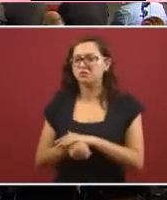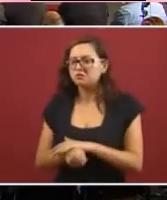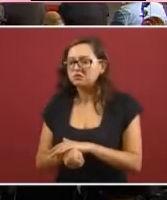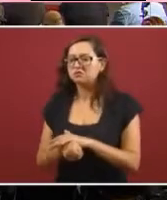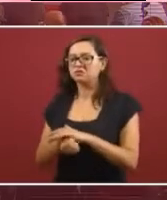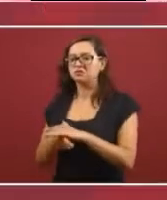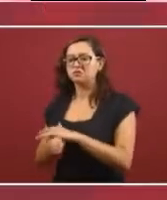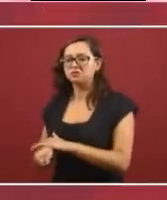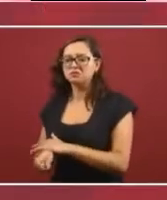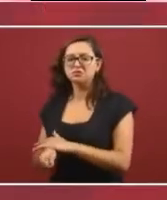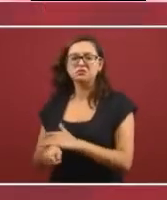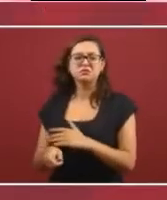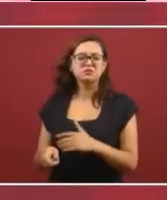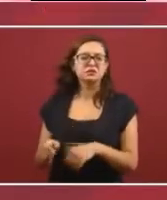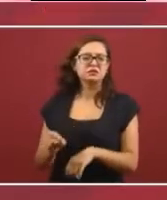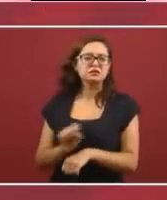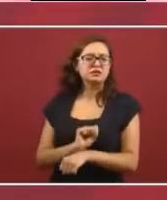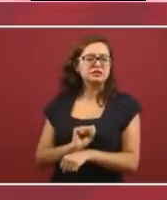of